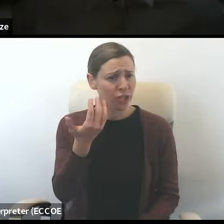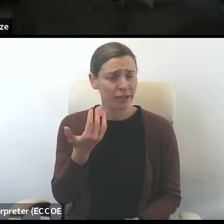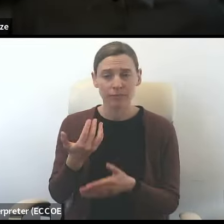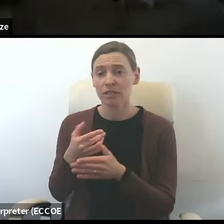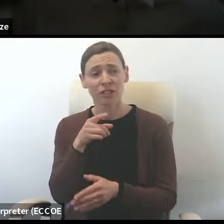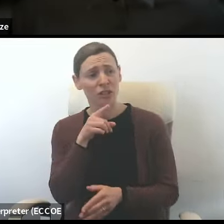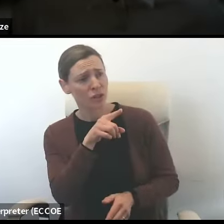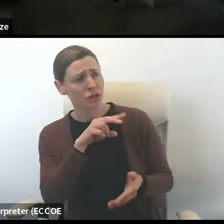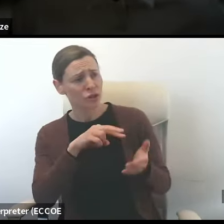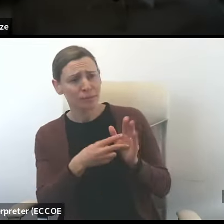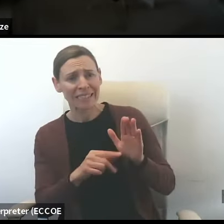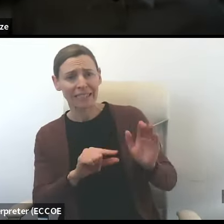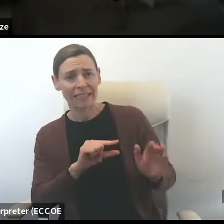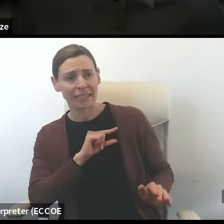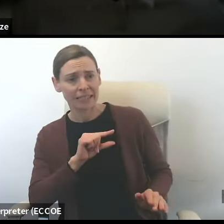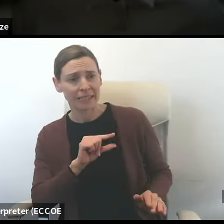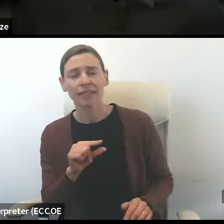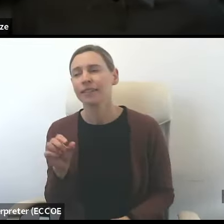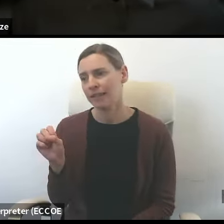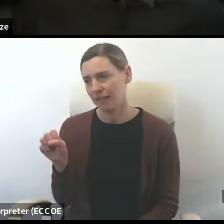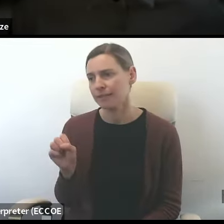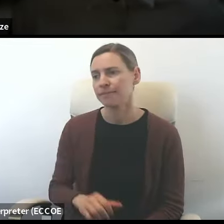Yes.